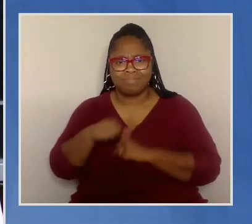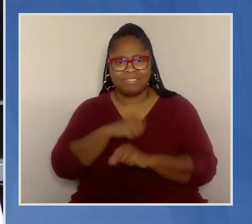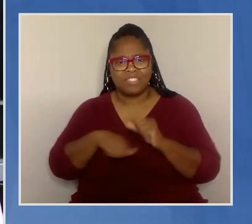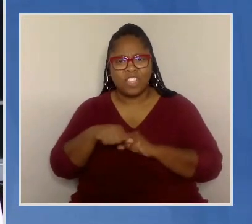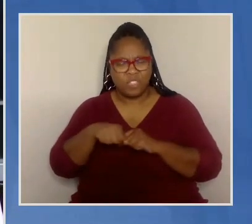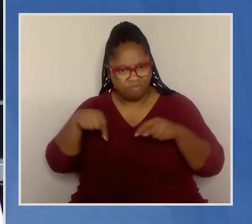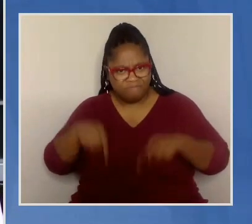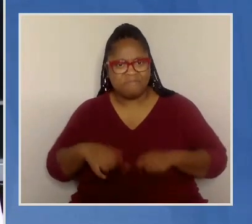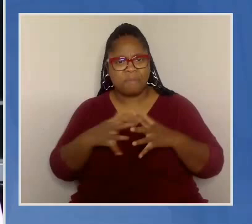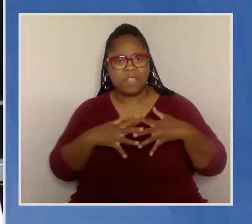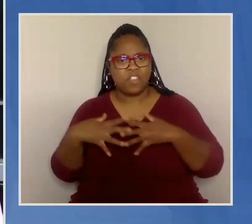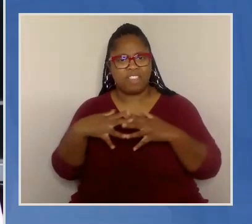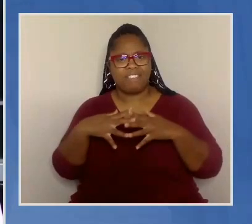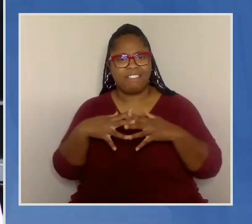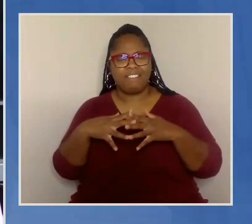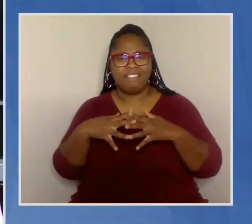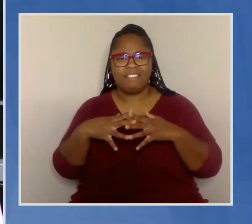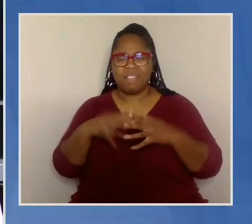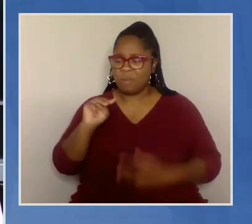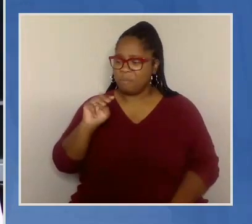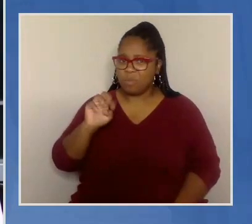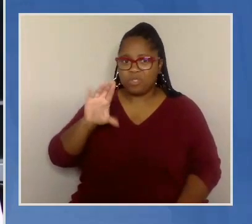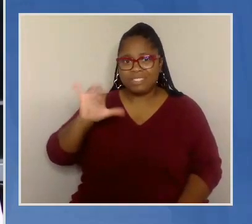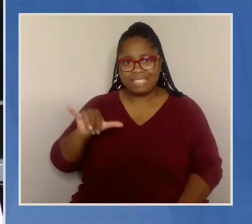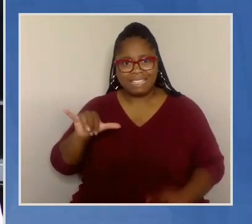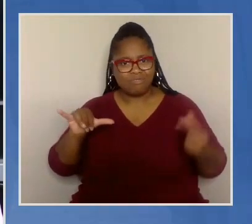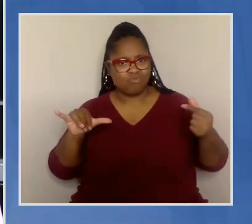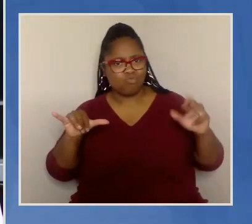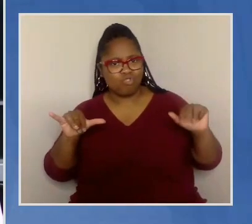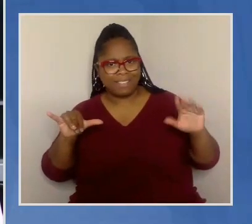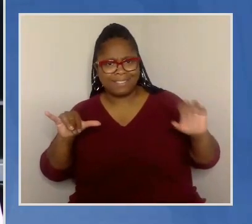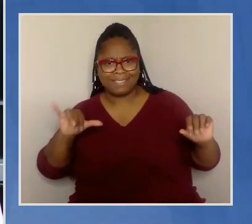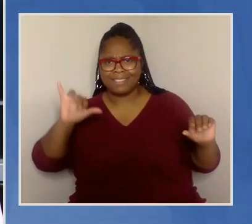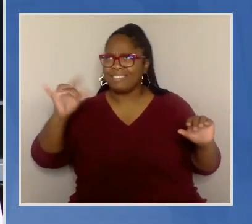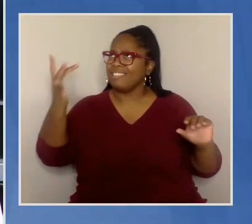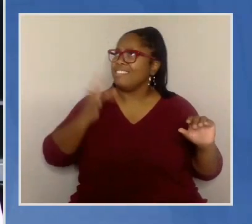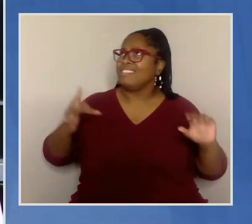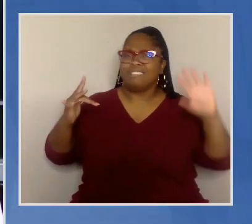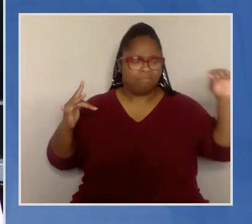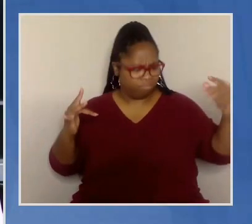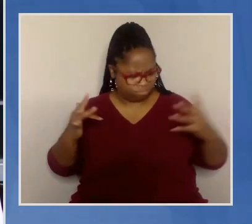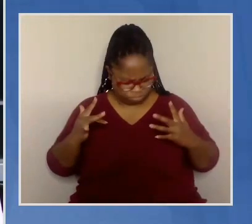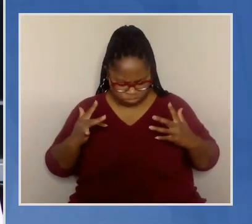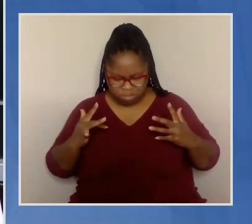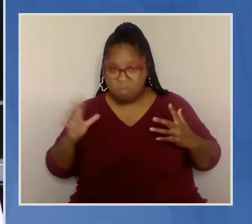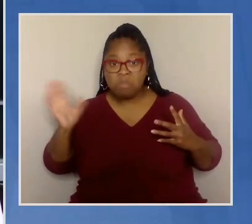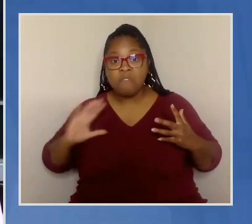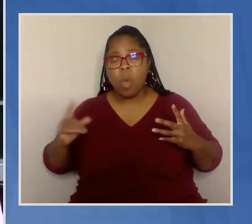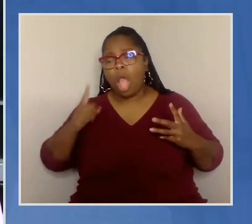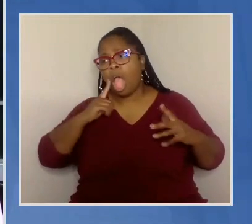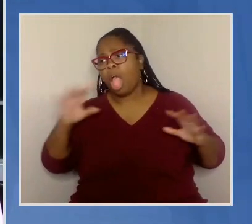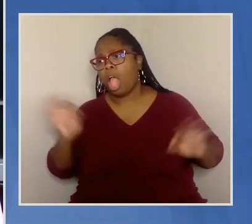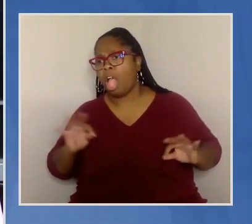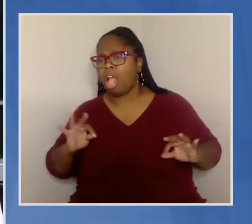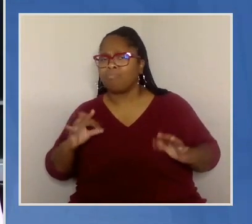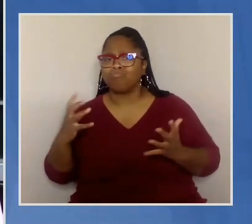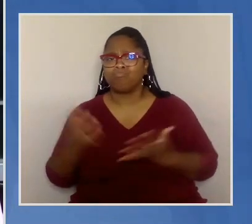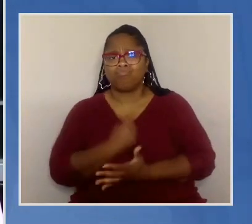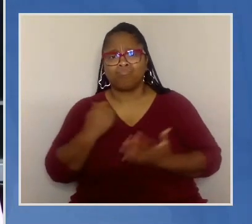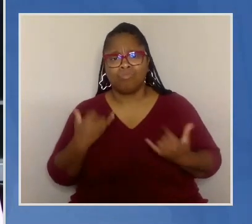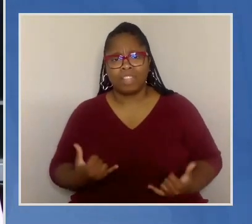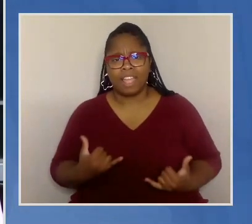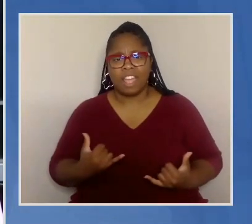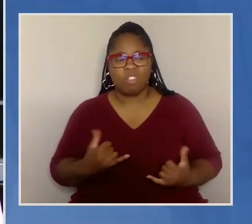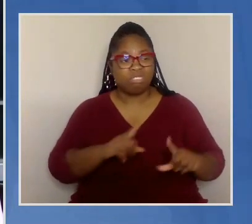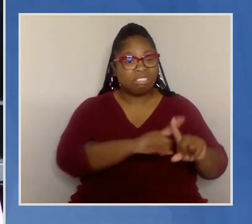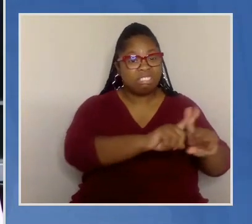holding on to each other. We're finding mercy and grace in the moments that we might once have taken for granted. We're seeing